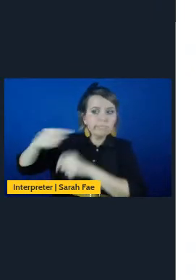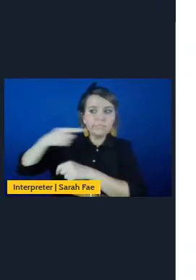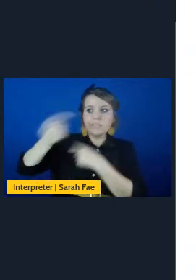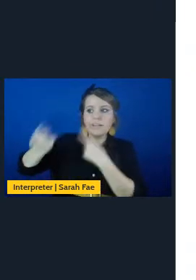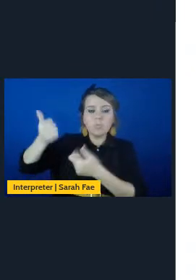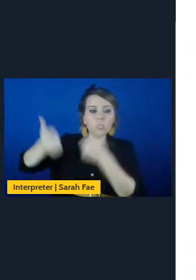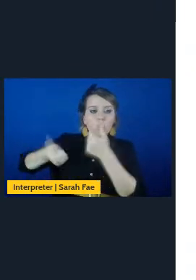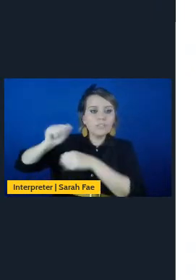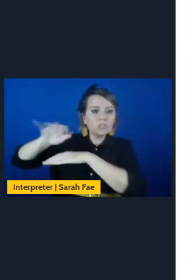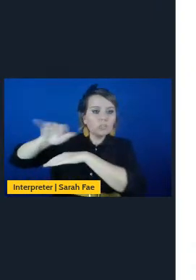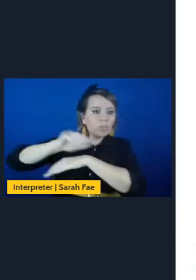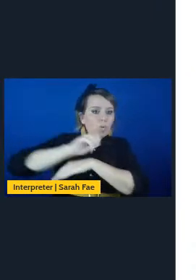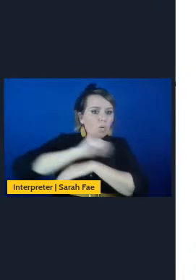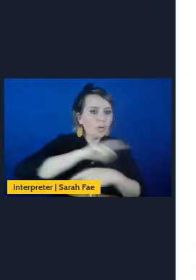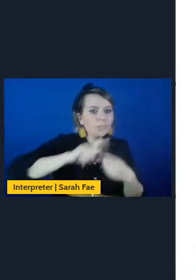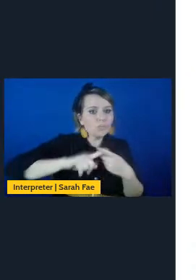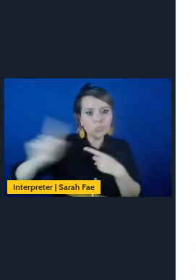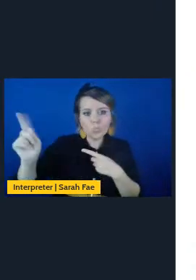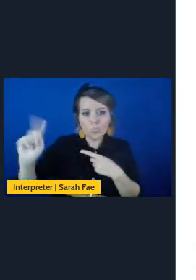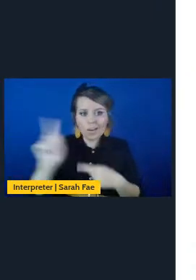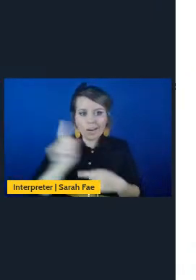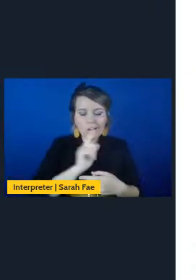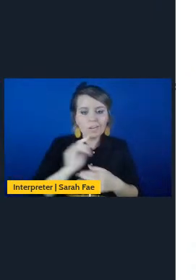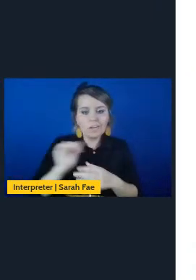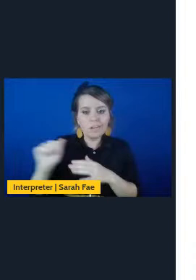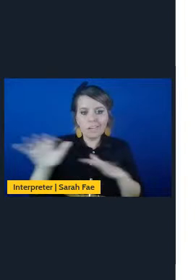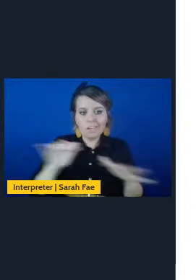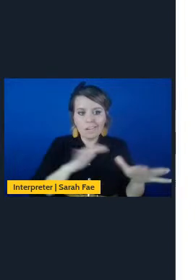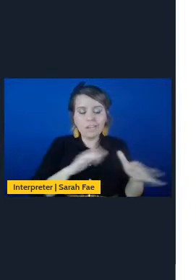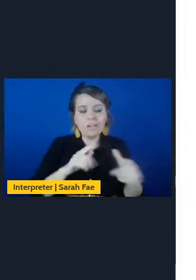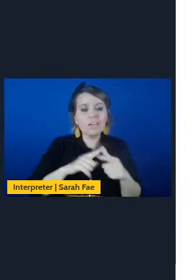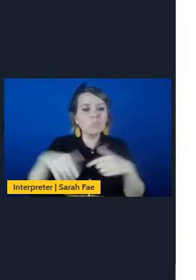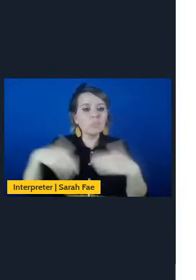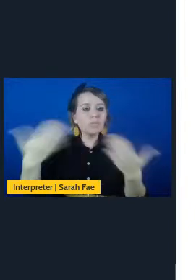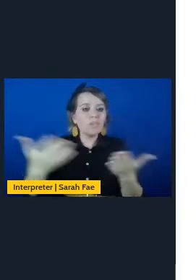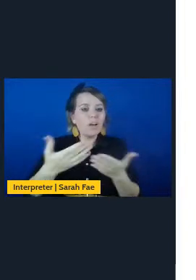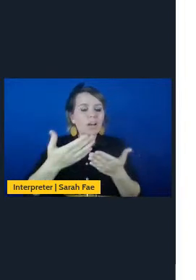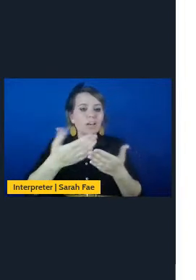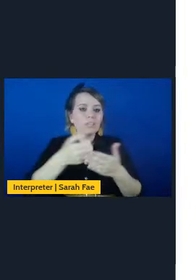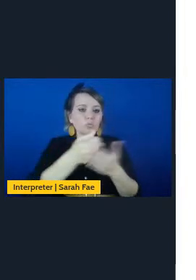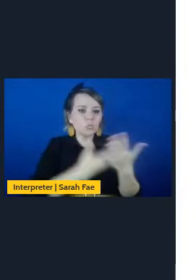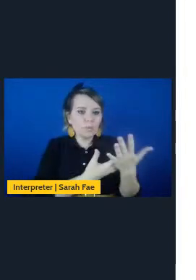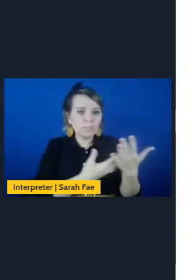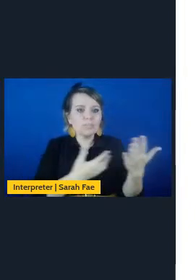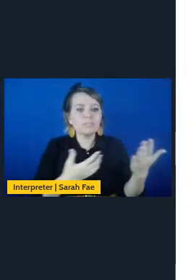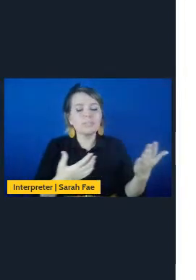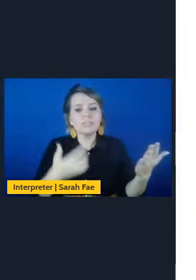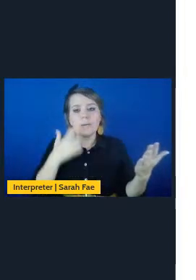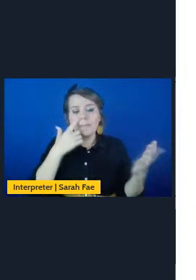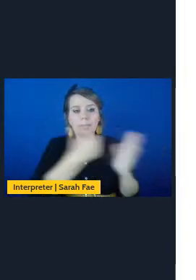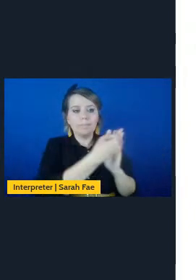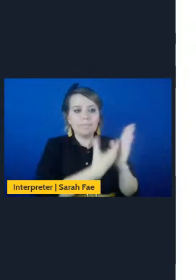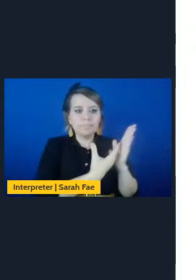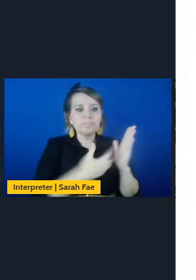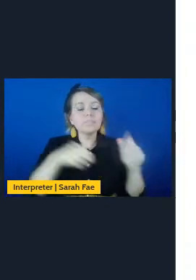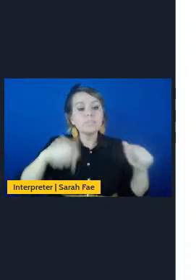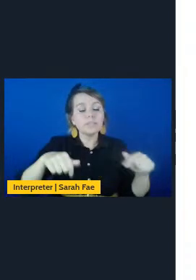provide additional pre and post scripts. So in this case, for example, we deploy the test environment,